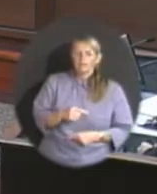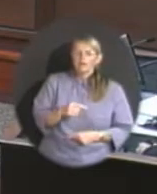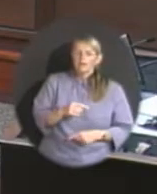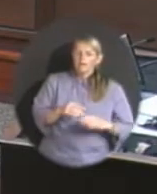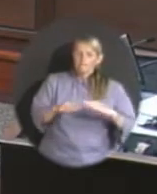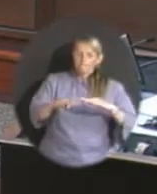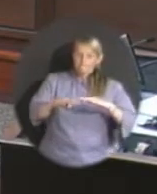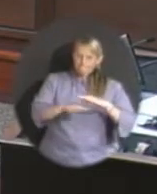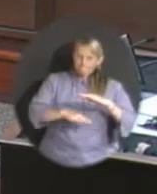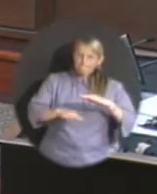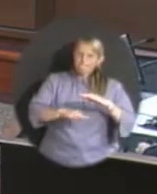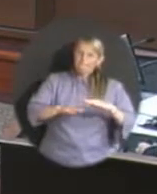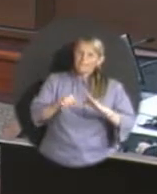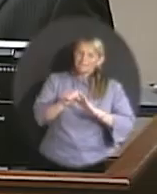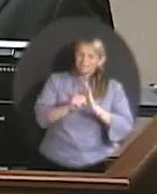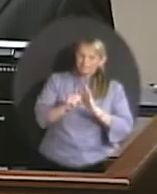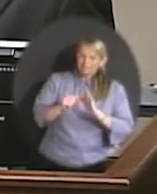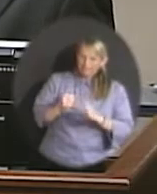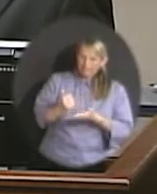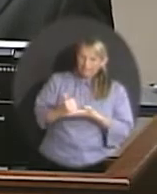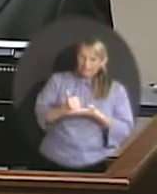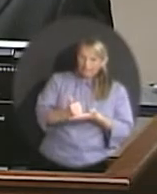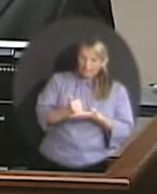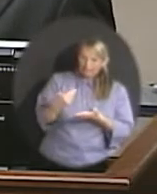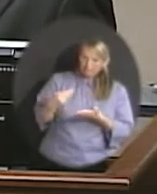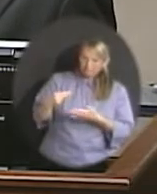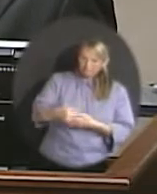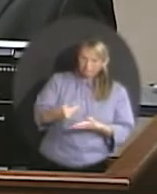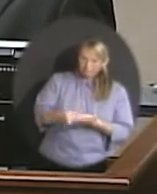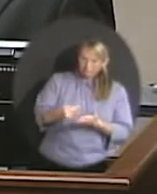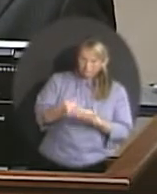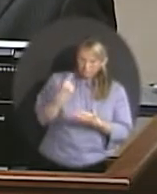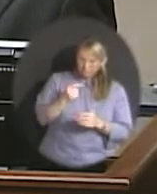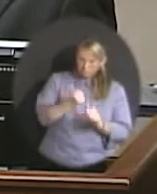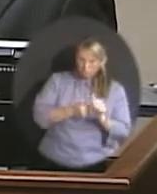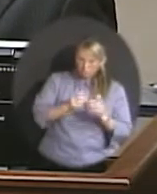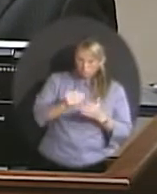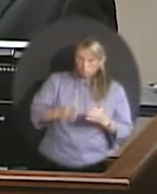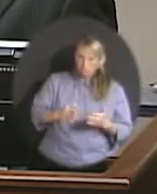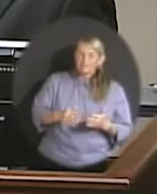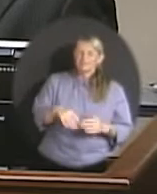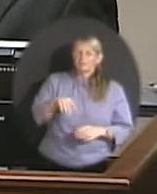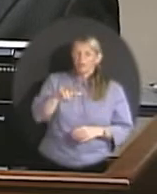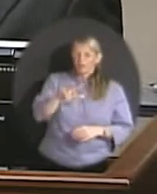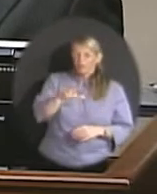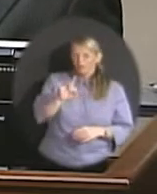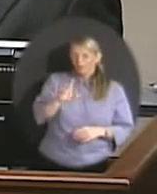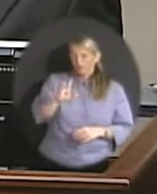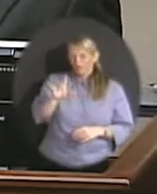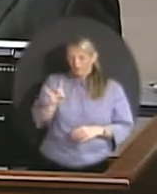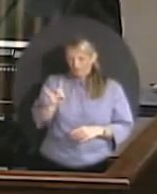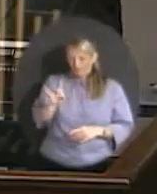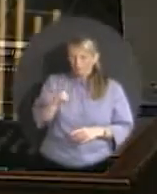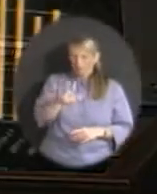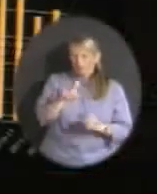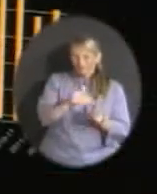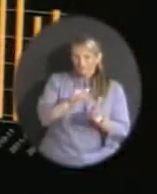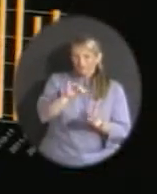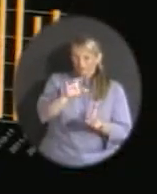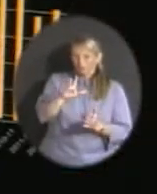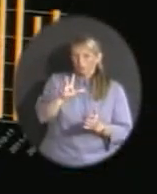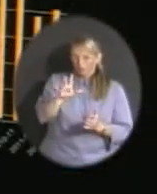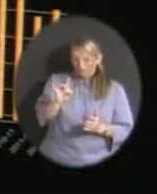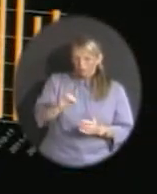5 years, as I said, we've seen that drop from 4,400, now we're at 3,838. If you take a look at a longer timeline of